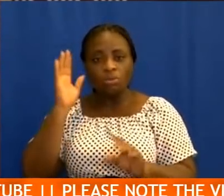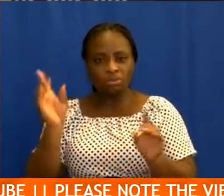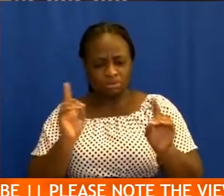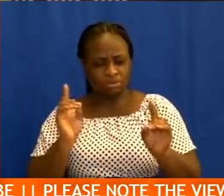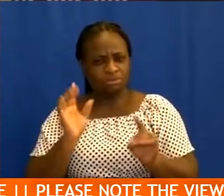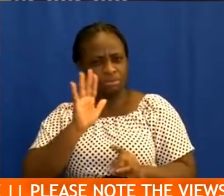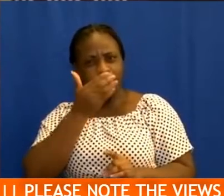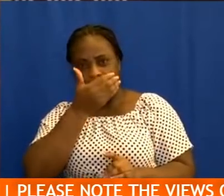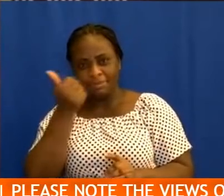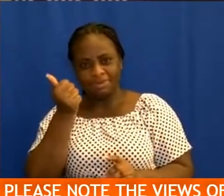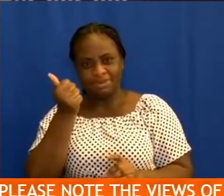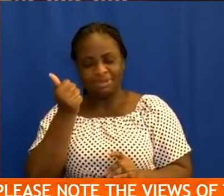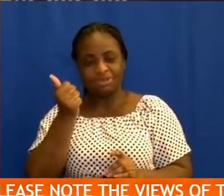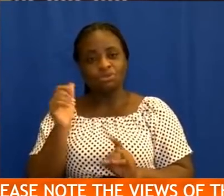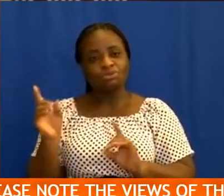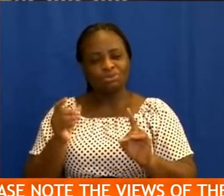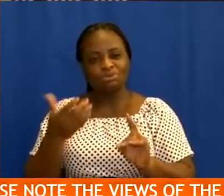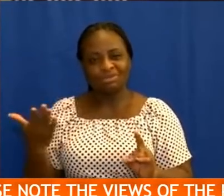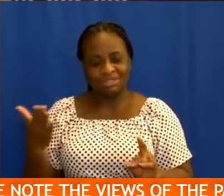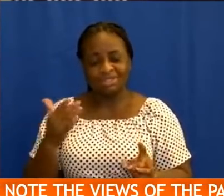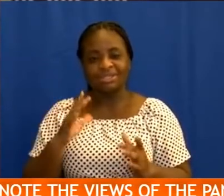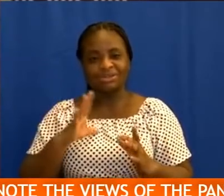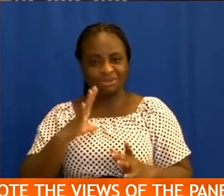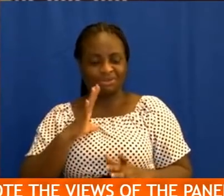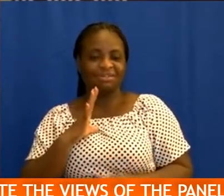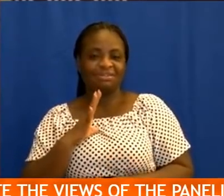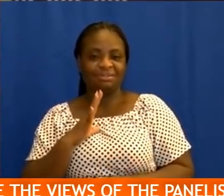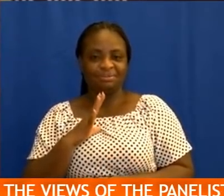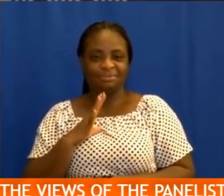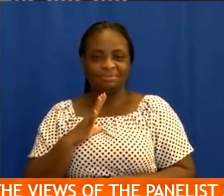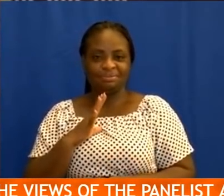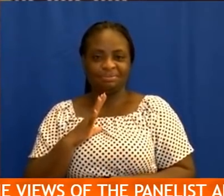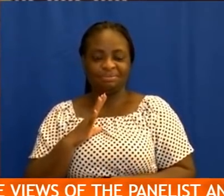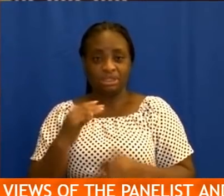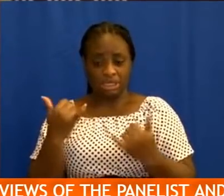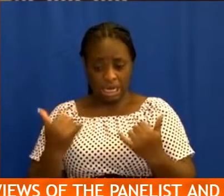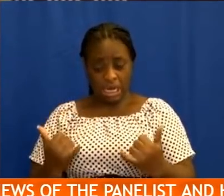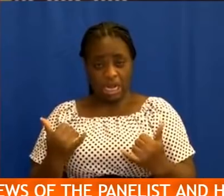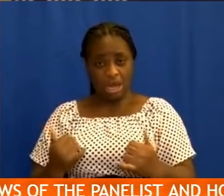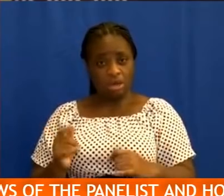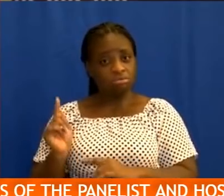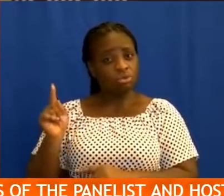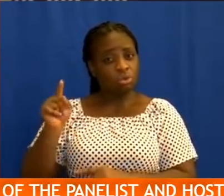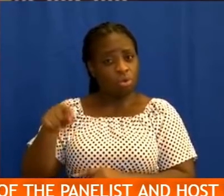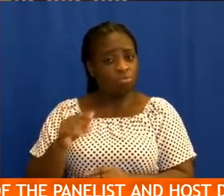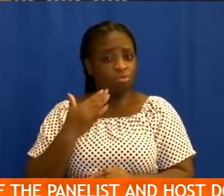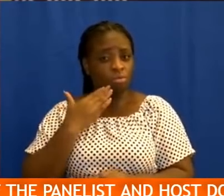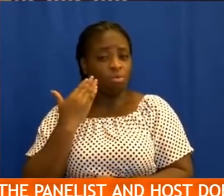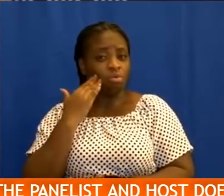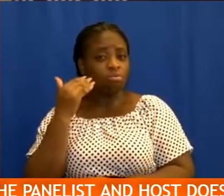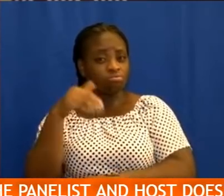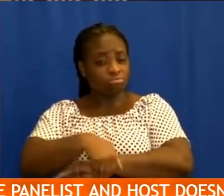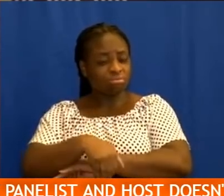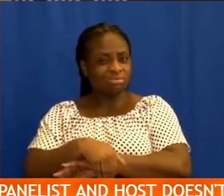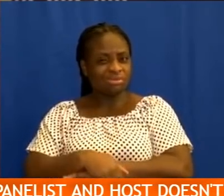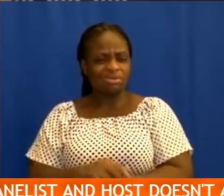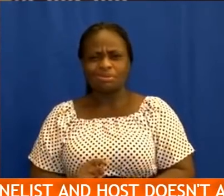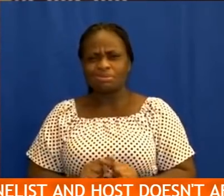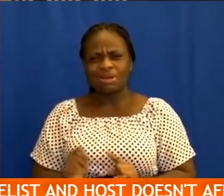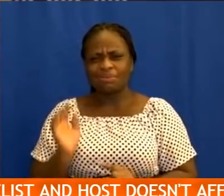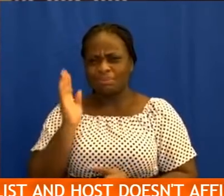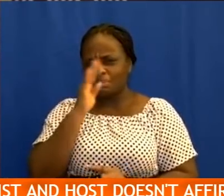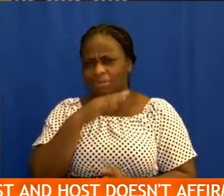very best to live up to your expectations. I'm coming into your homes tonight with some rather